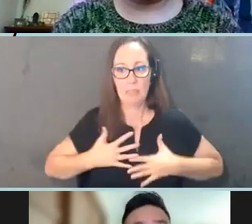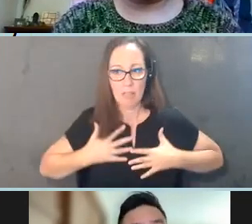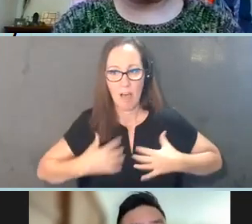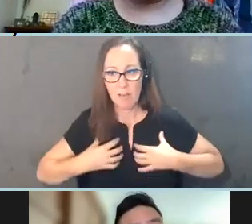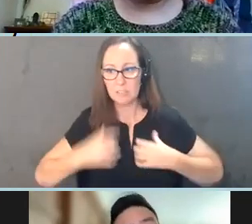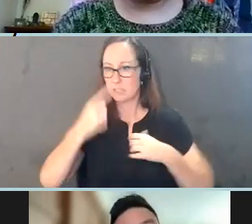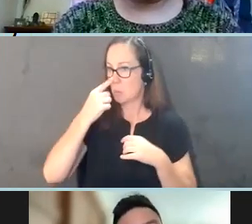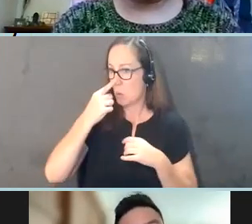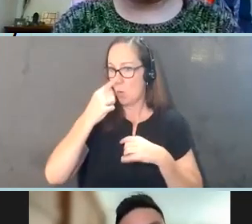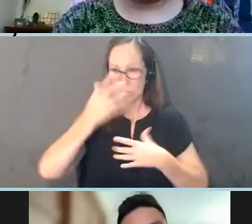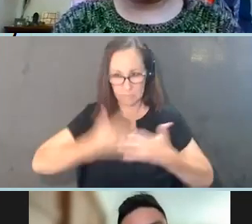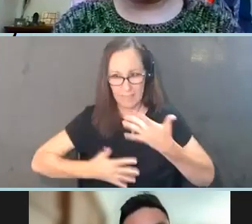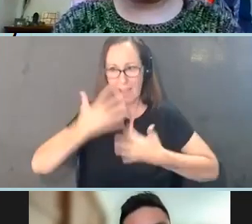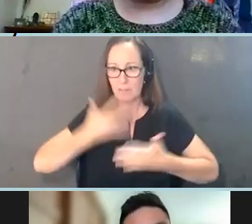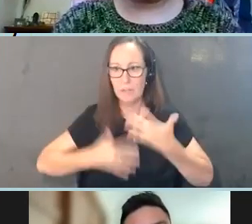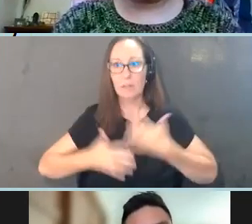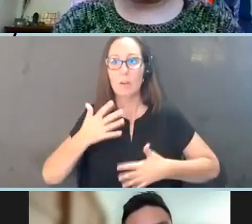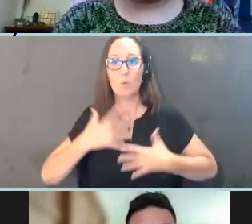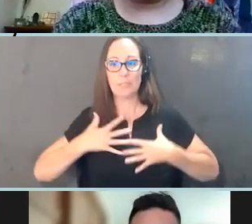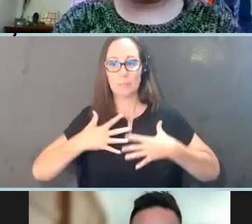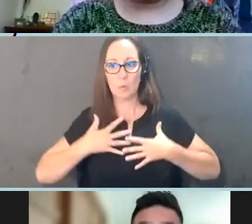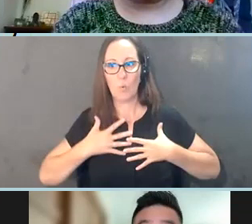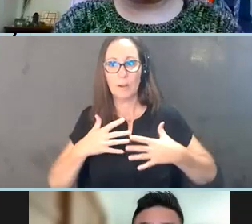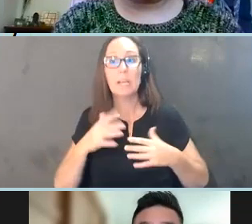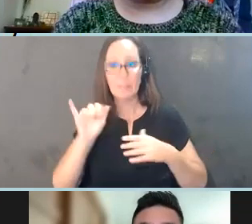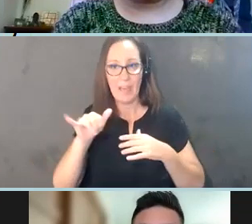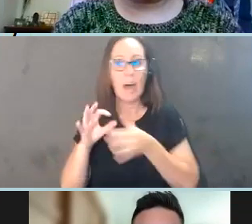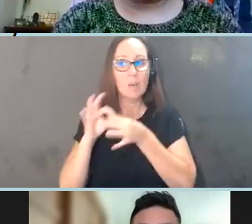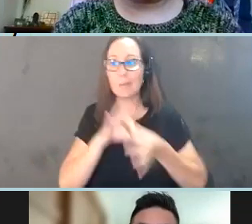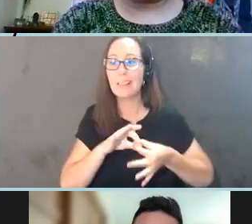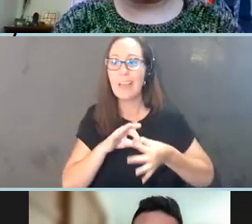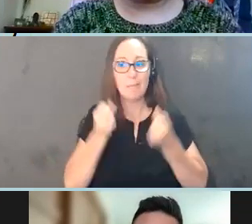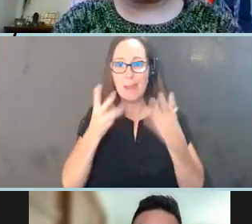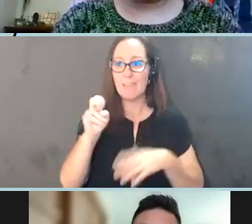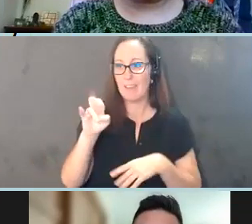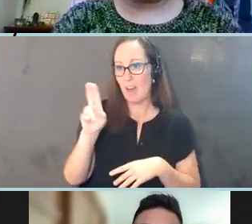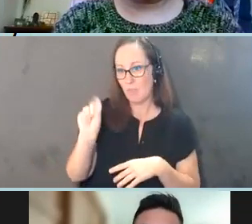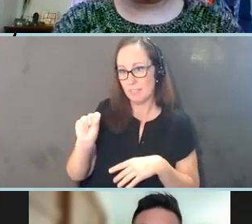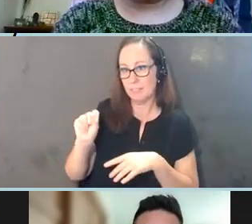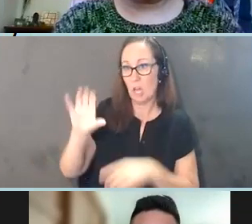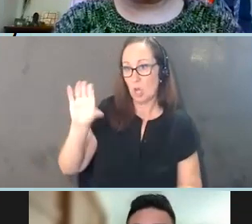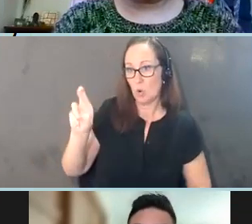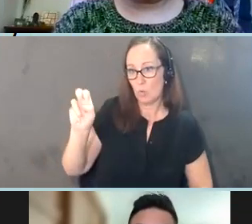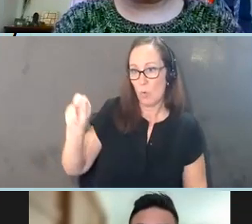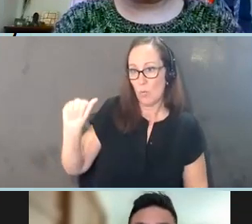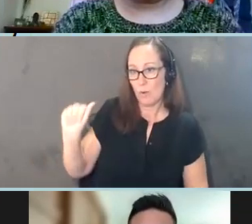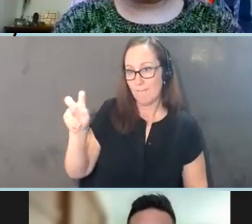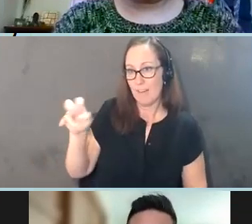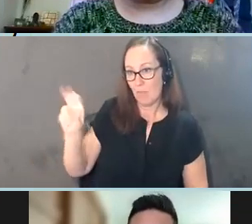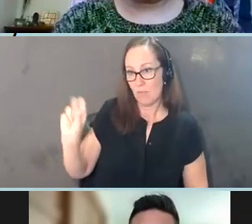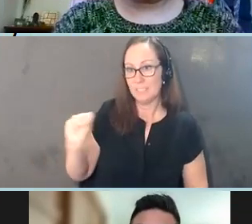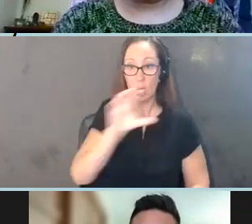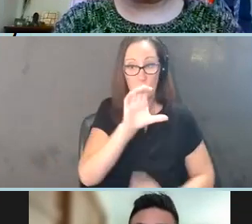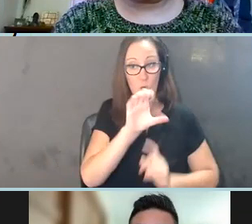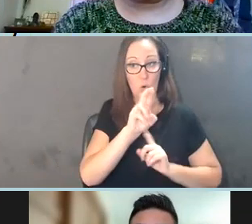tract. It belongs to a large group of viruses called coronaviruses. By the way, that corona comes from the word crown, and that's what you see,